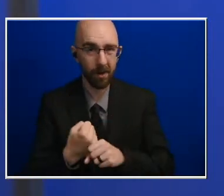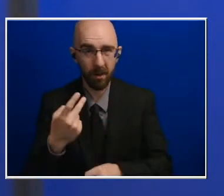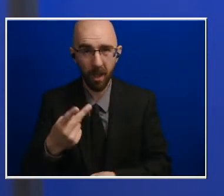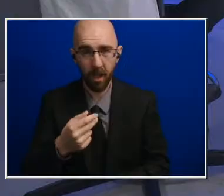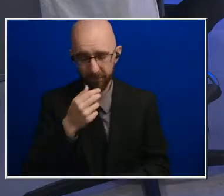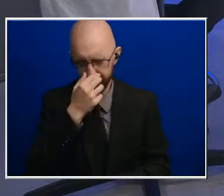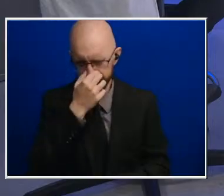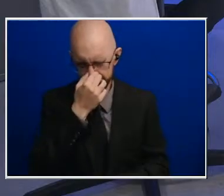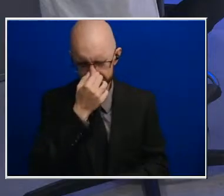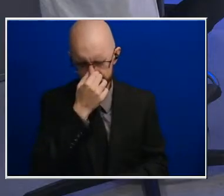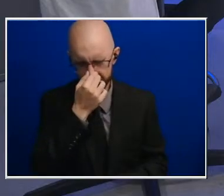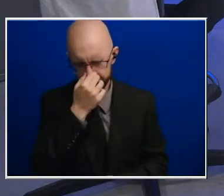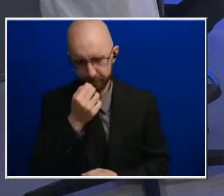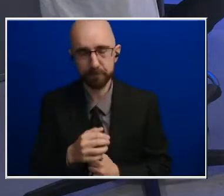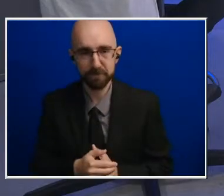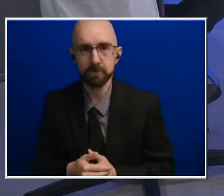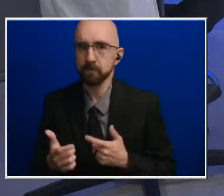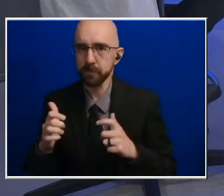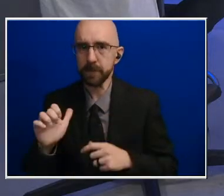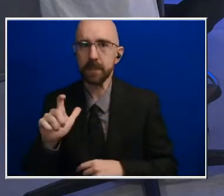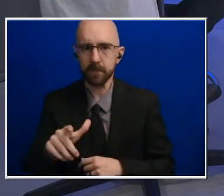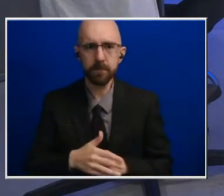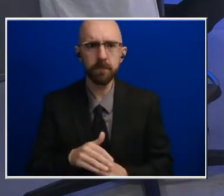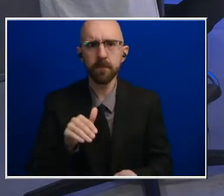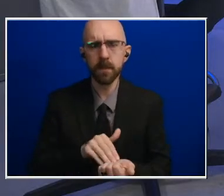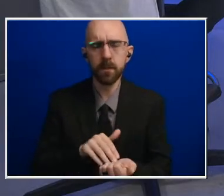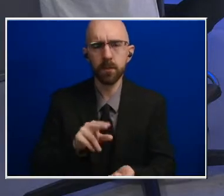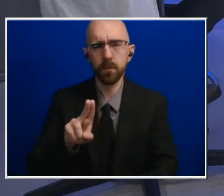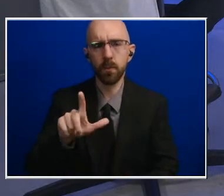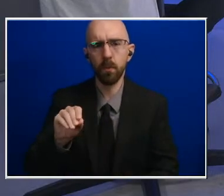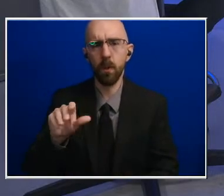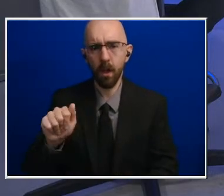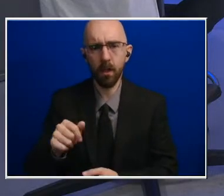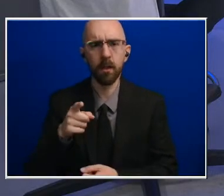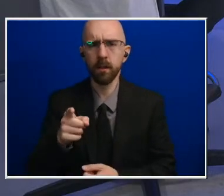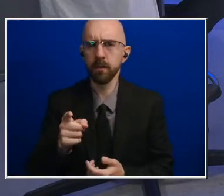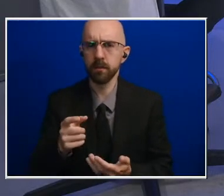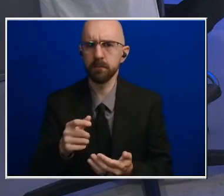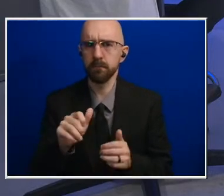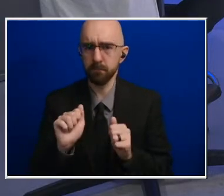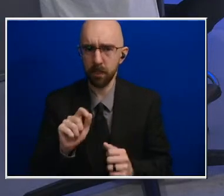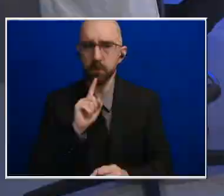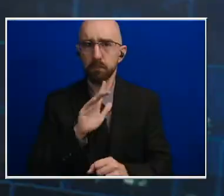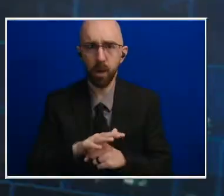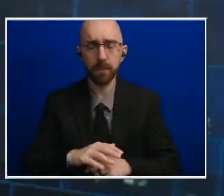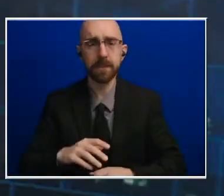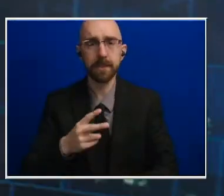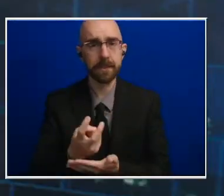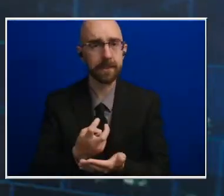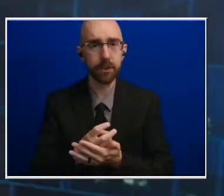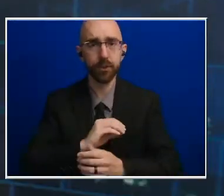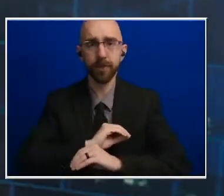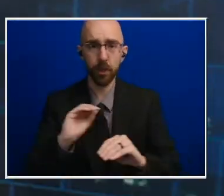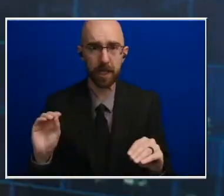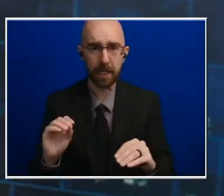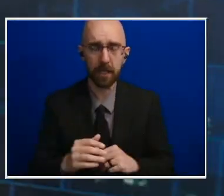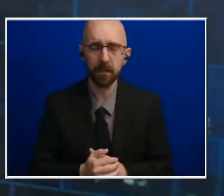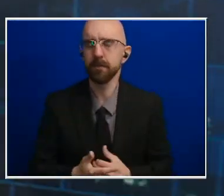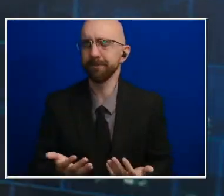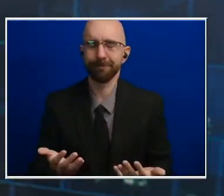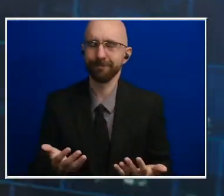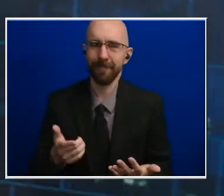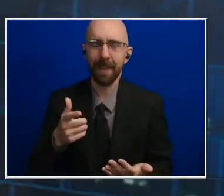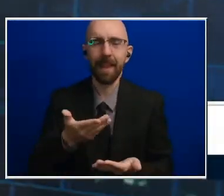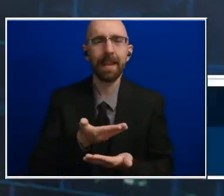deal. Yes. Dr. Joe, is it possible to promise a patient that they'll be seizure-free? No, the devices, the